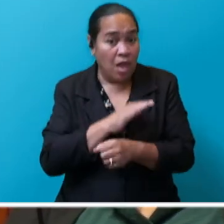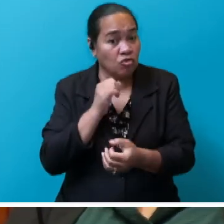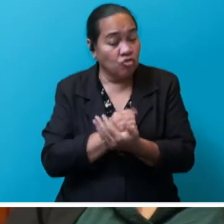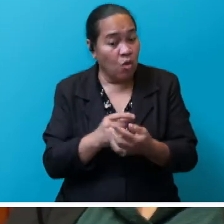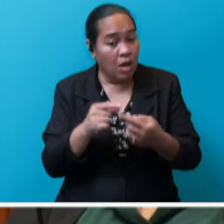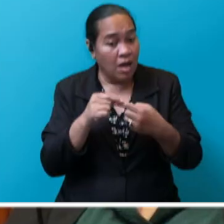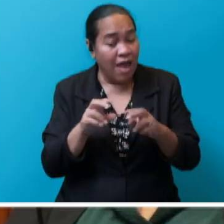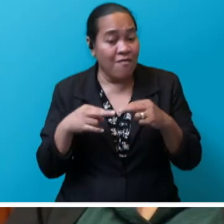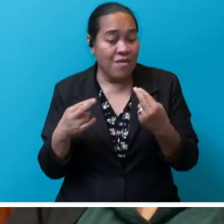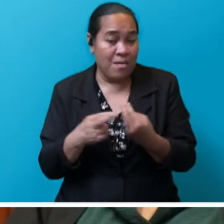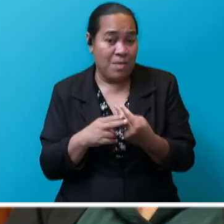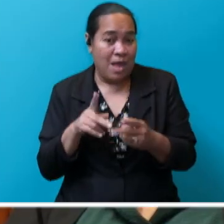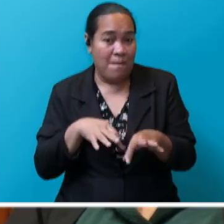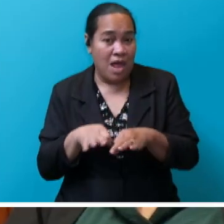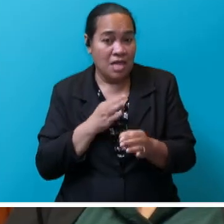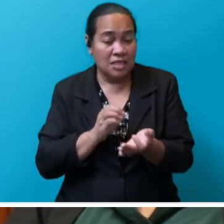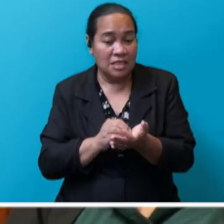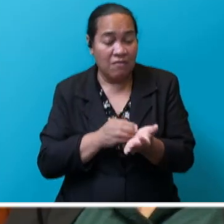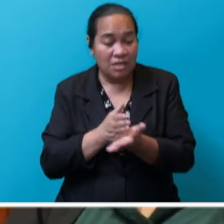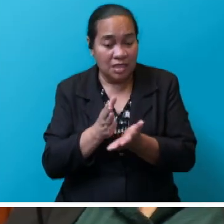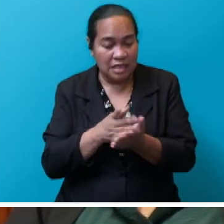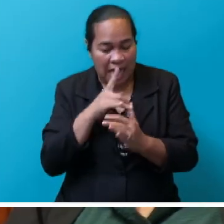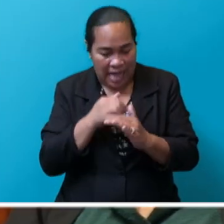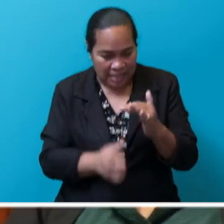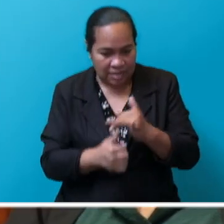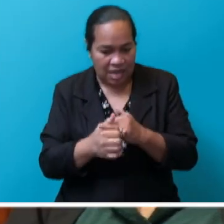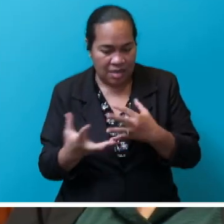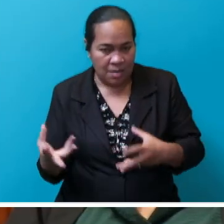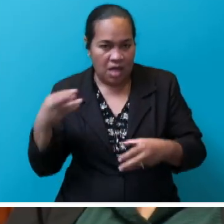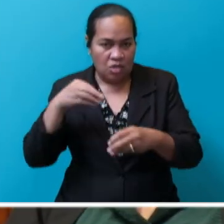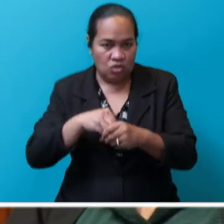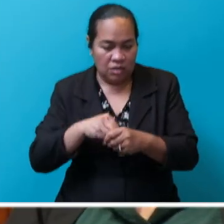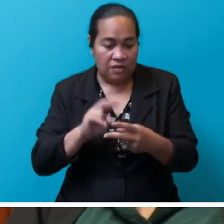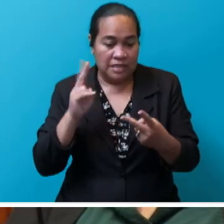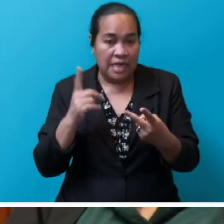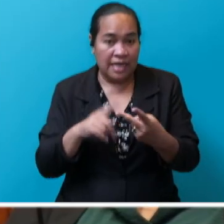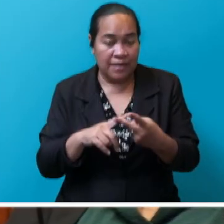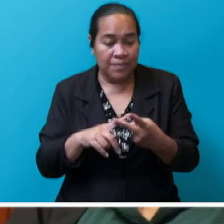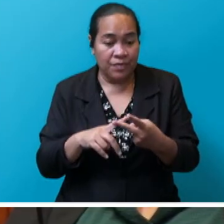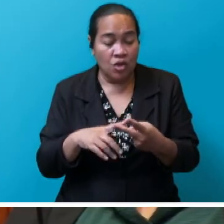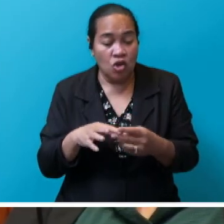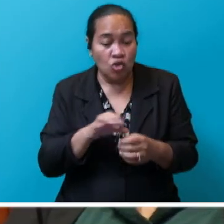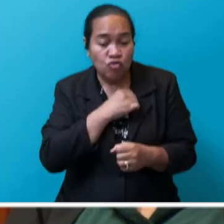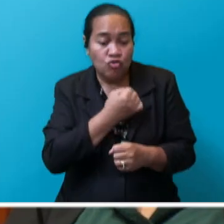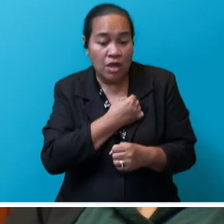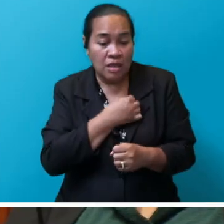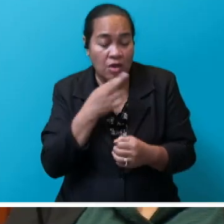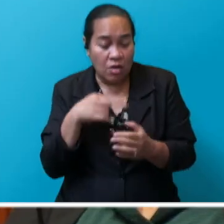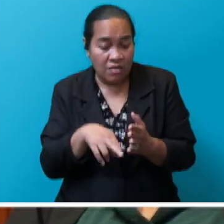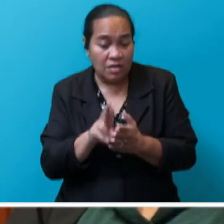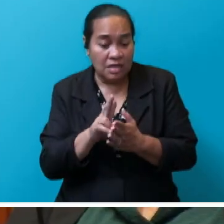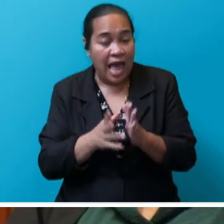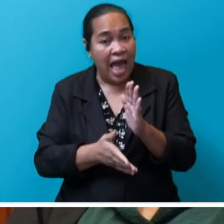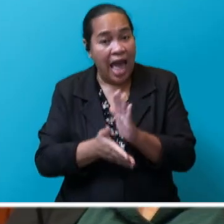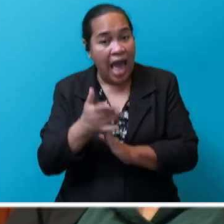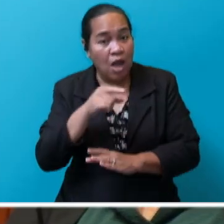family planning services are accessible and inclusive. Secondly, to strengthen and revitalize the delivery of high-quality